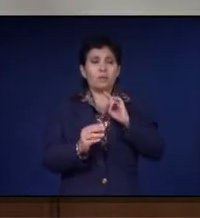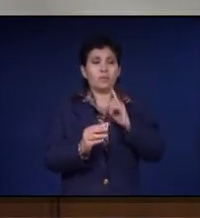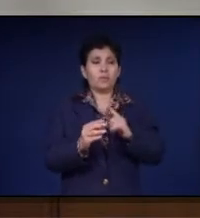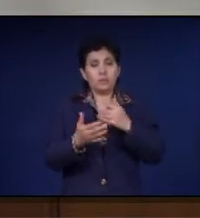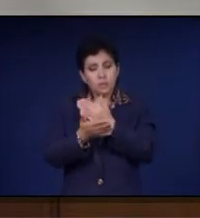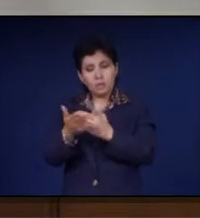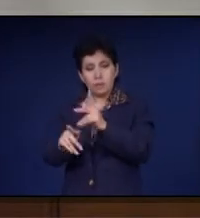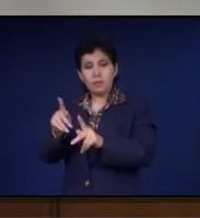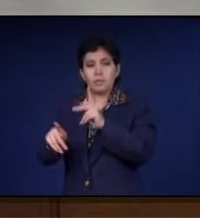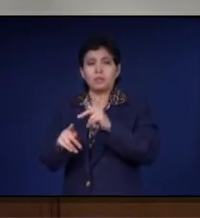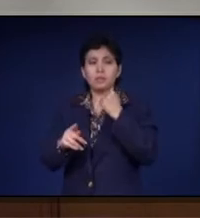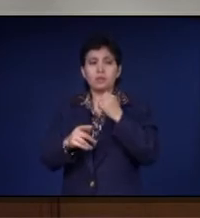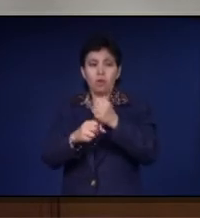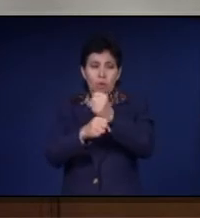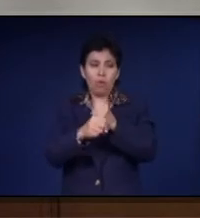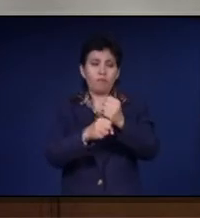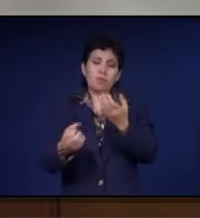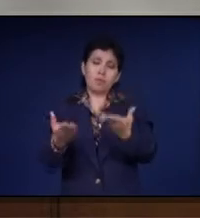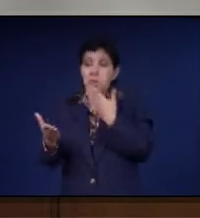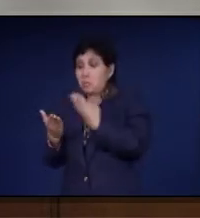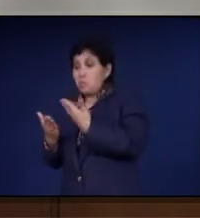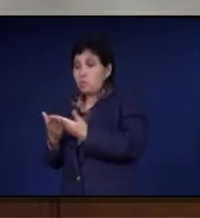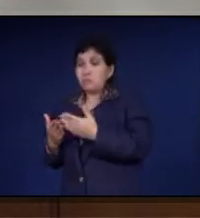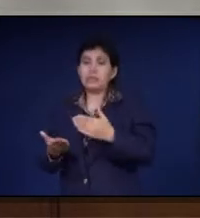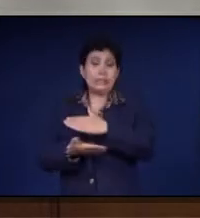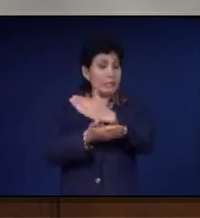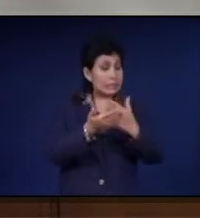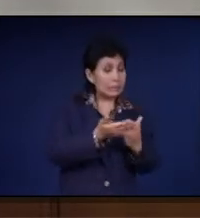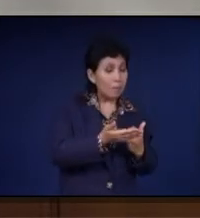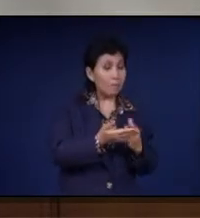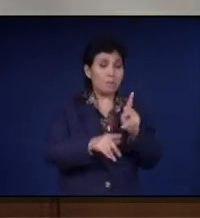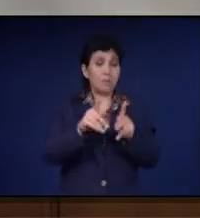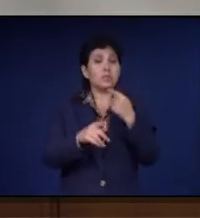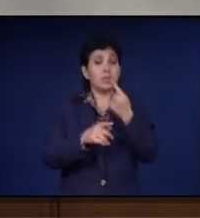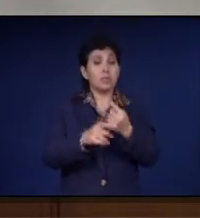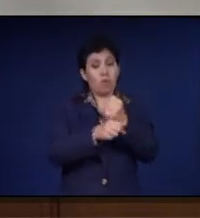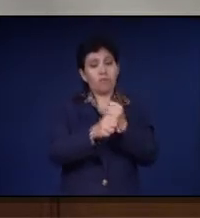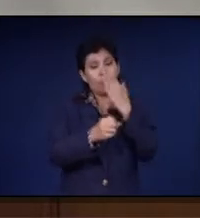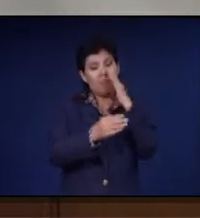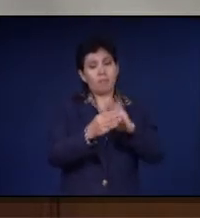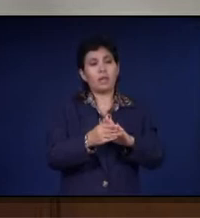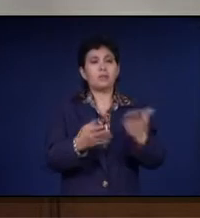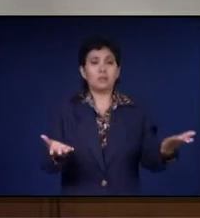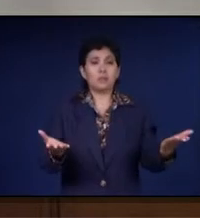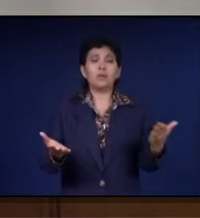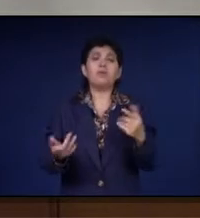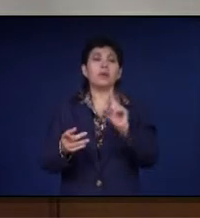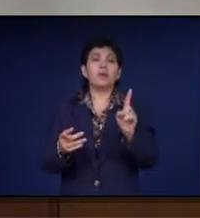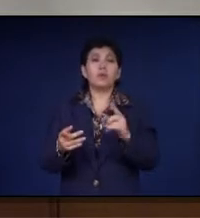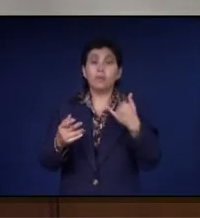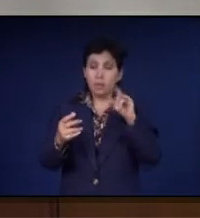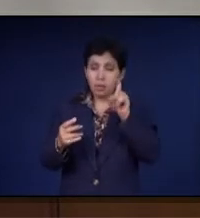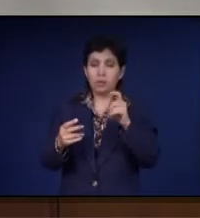people say coffee is good for your health. Some people say coffee is bad for your health. That's why when we have a conflicting findings, we have to